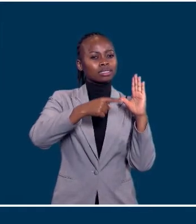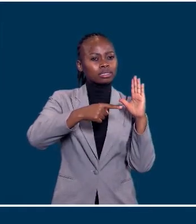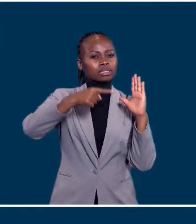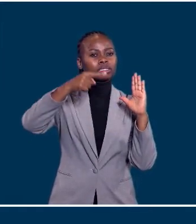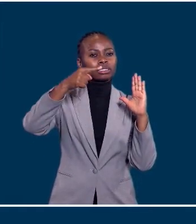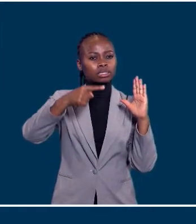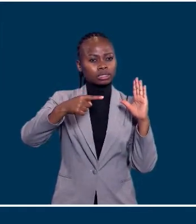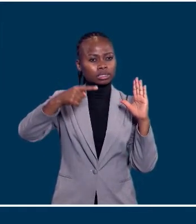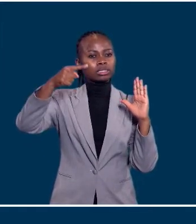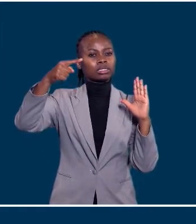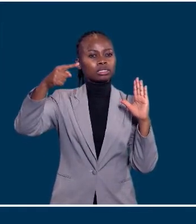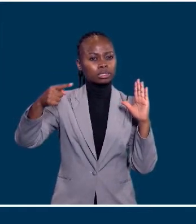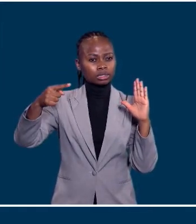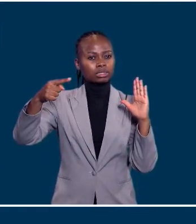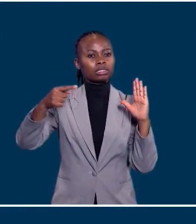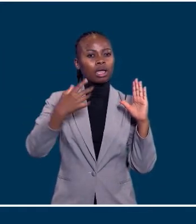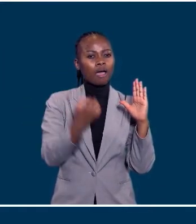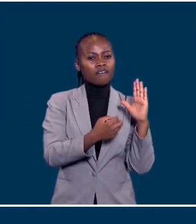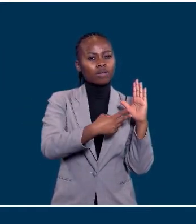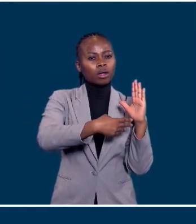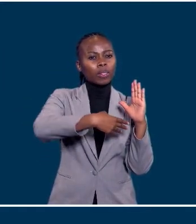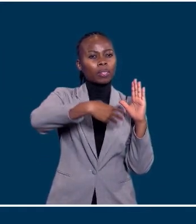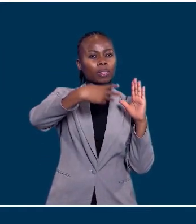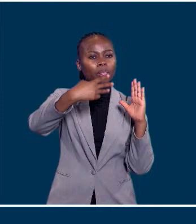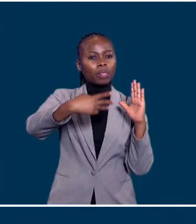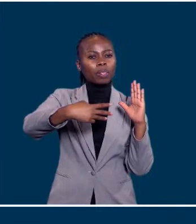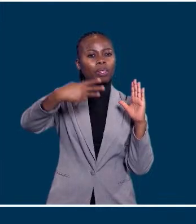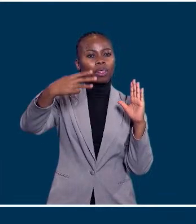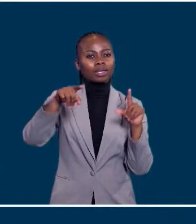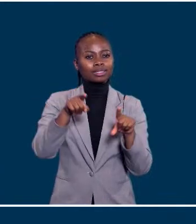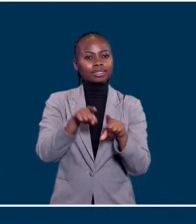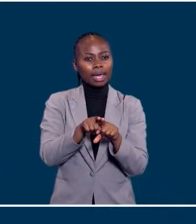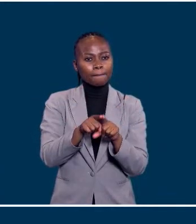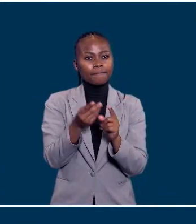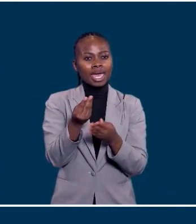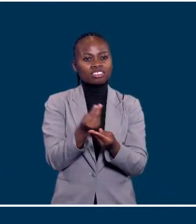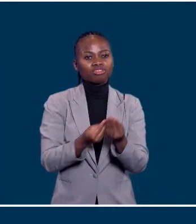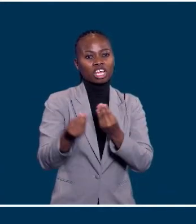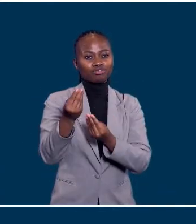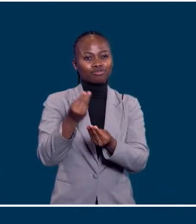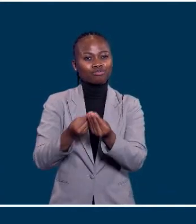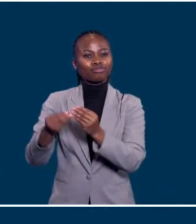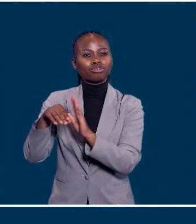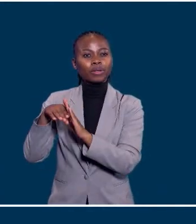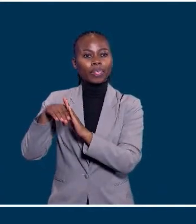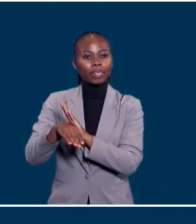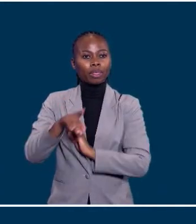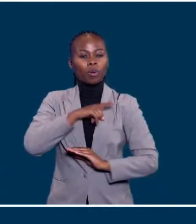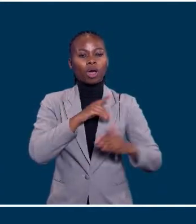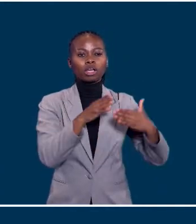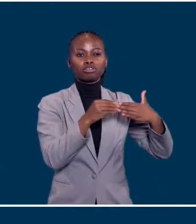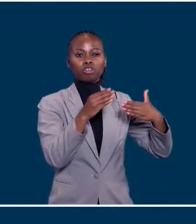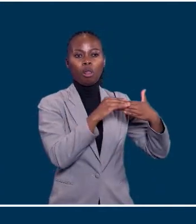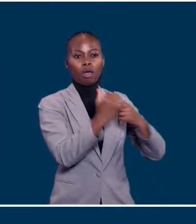side, a lot of exchange rate depreciation against the US dollar. So let me conclude with a few